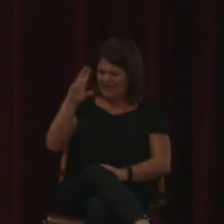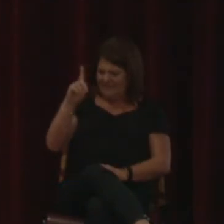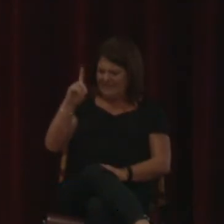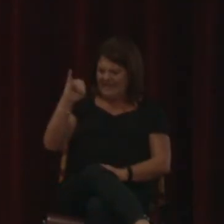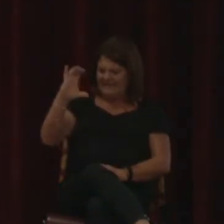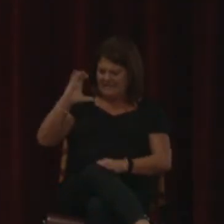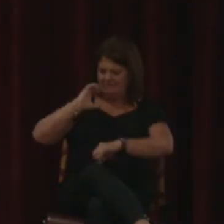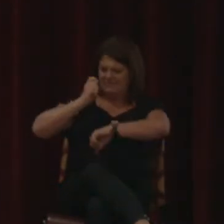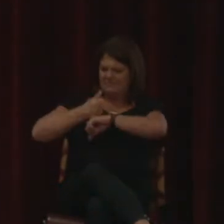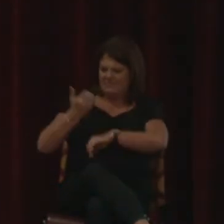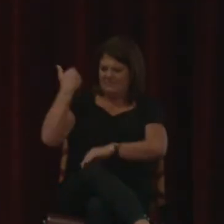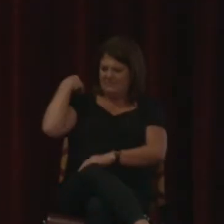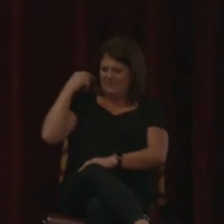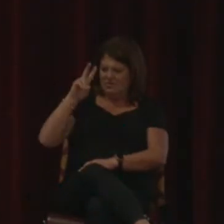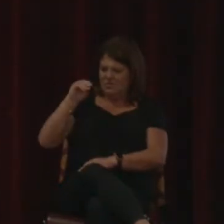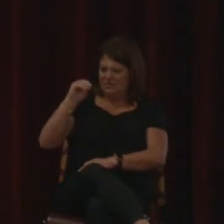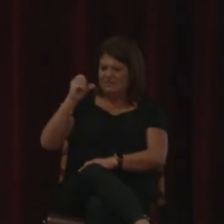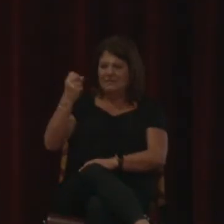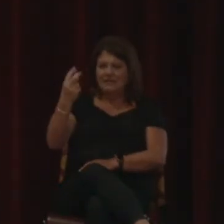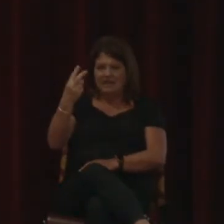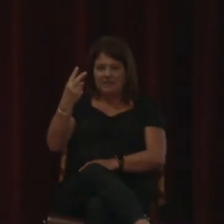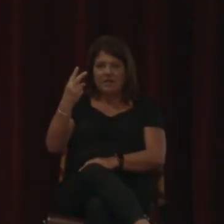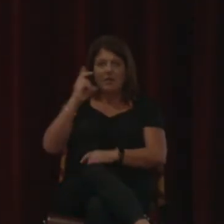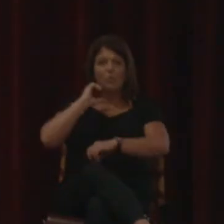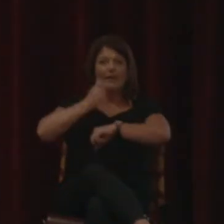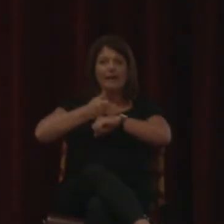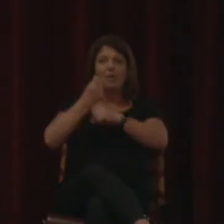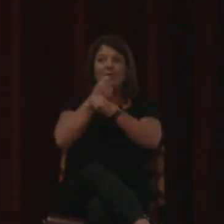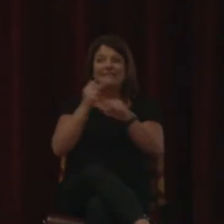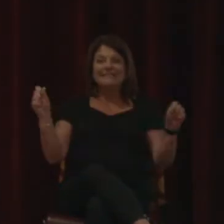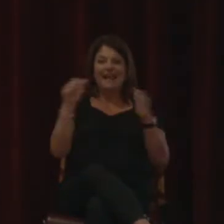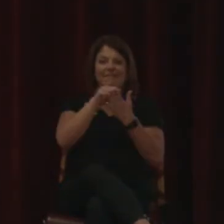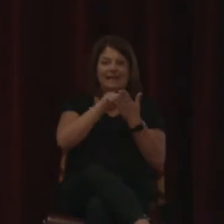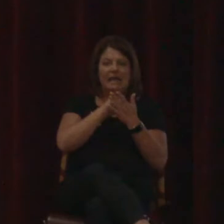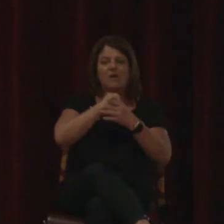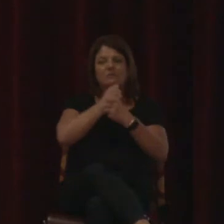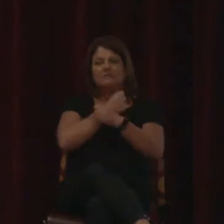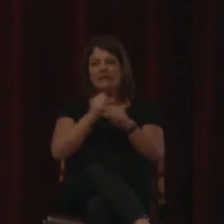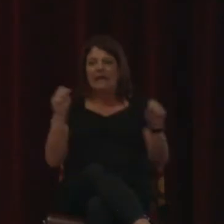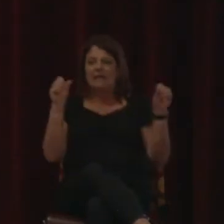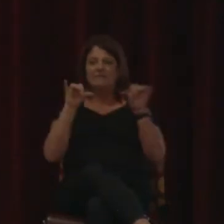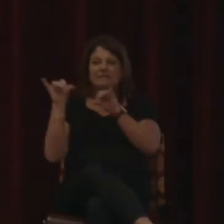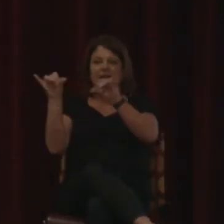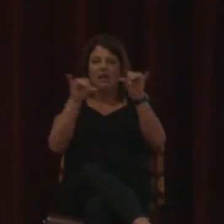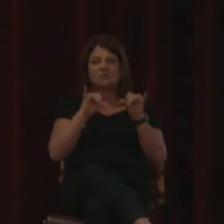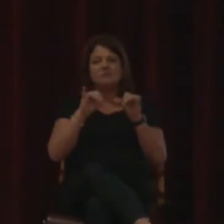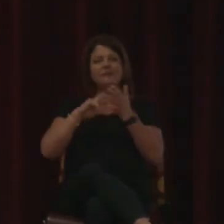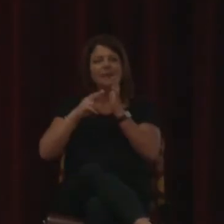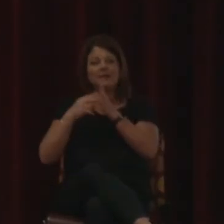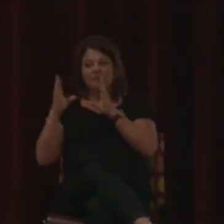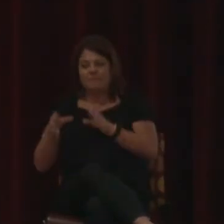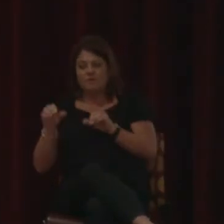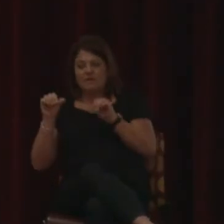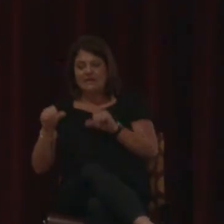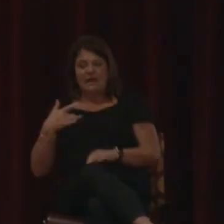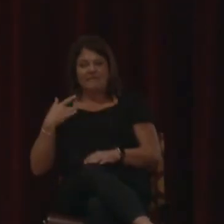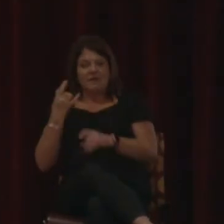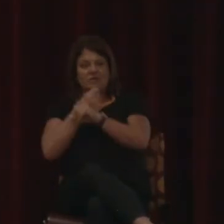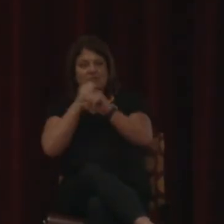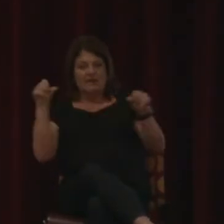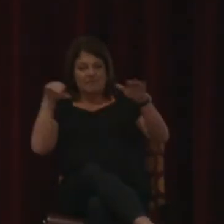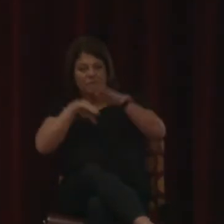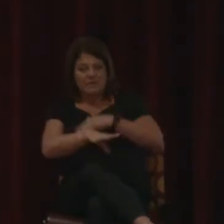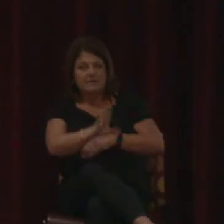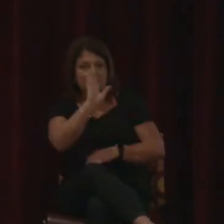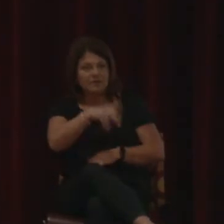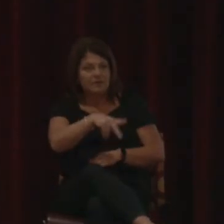where we came up with safe standards, safe account, where a person could feel safe opening an account, going into a bank, knowing